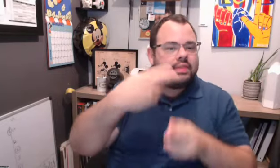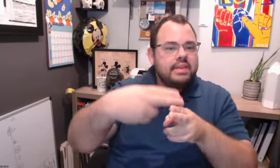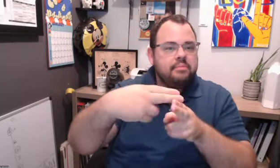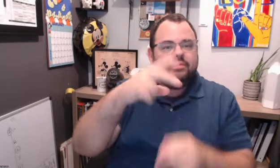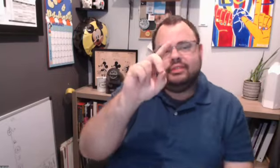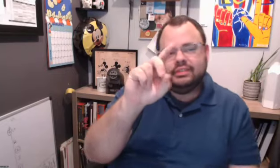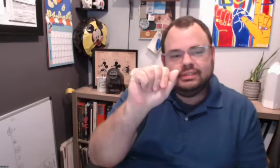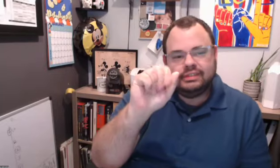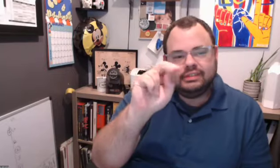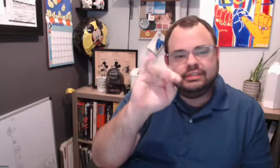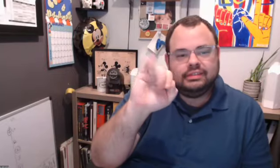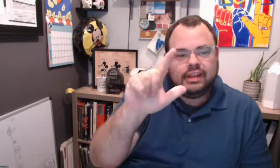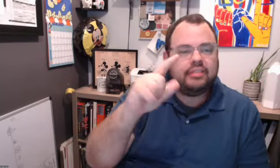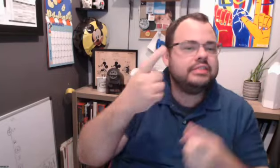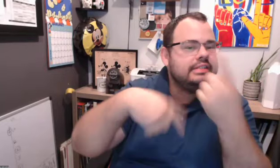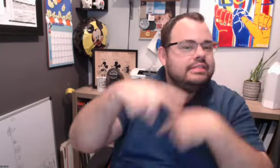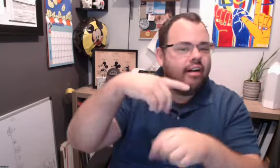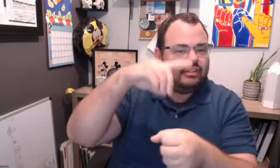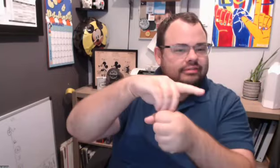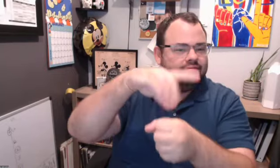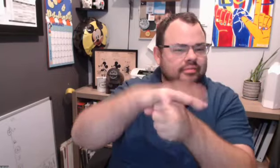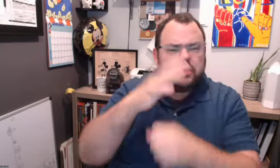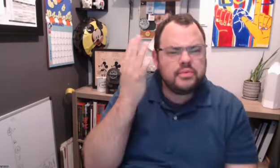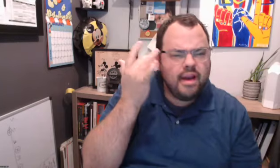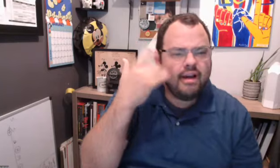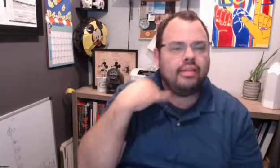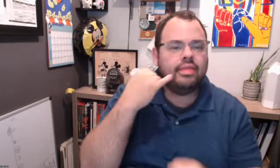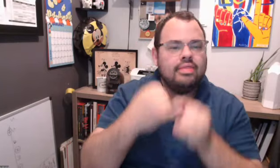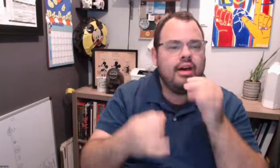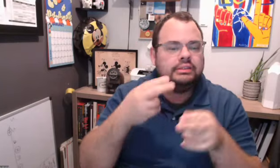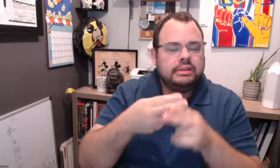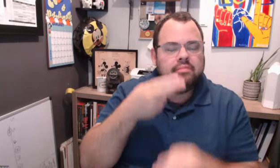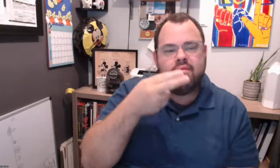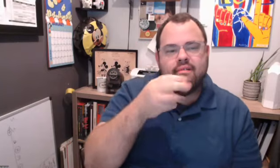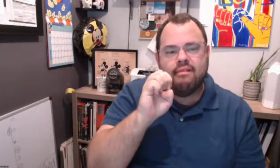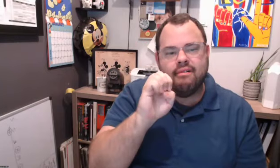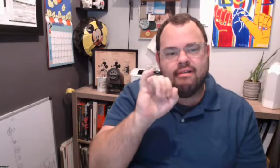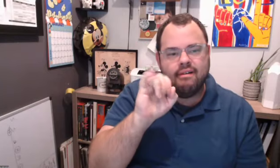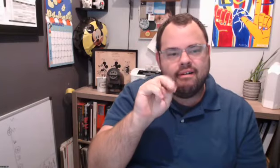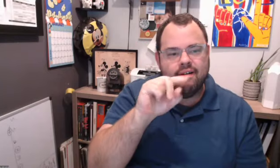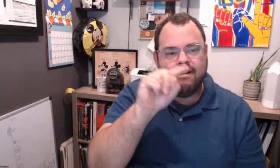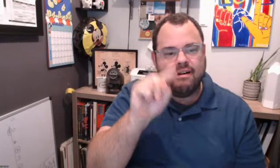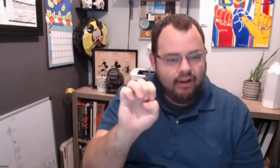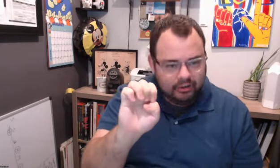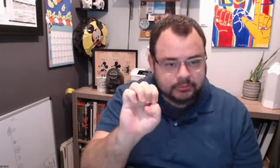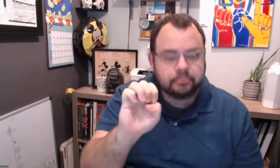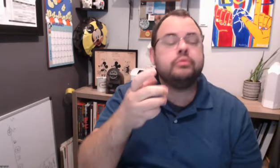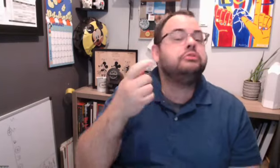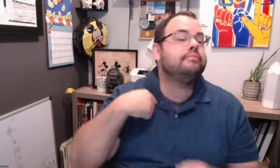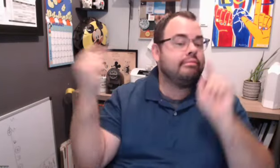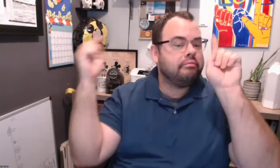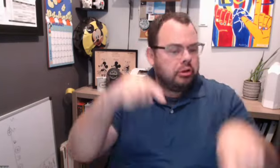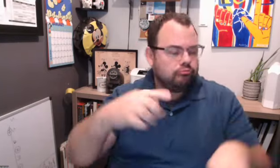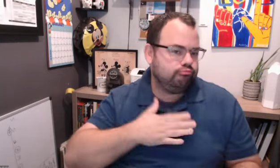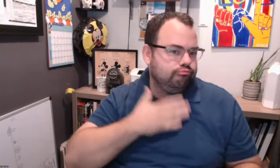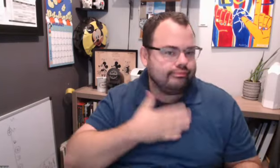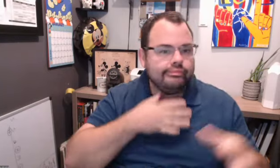Hi, good morning, everyone. My name is Daniel Heinz. This is my sign name here, and the reason is Heinz,